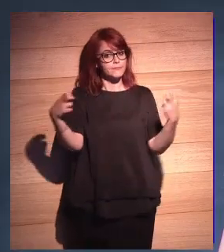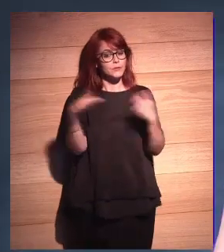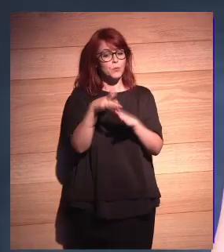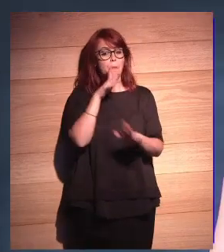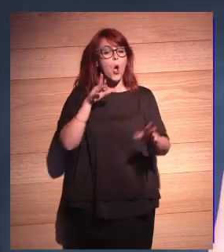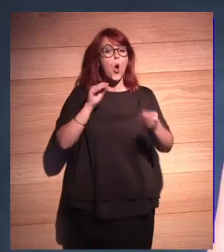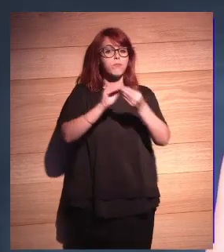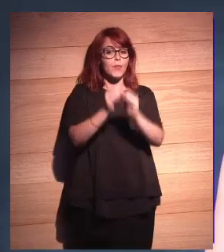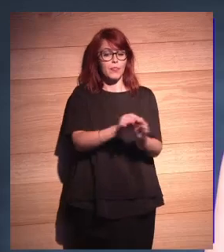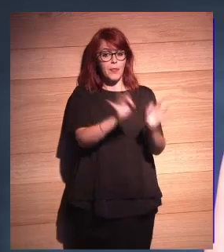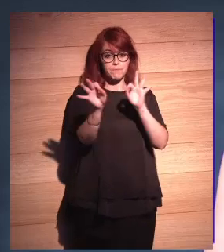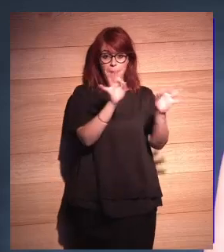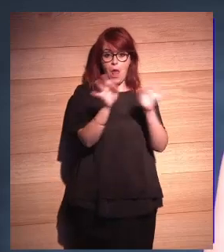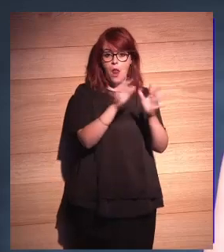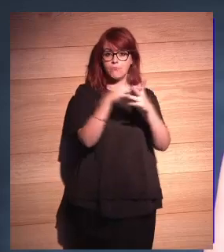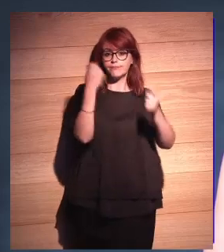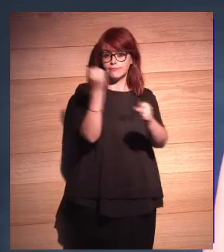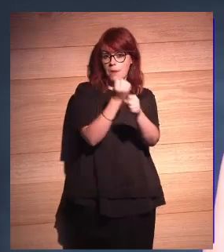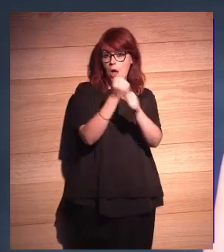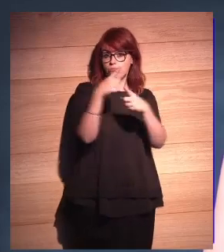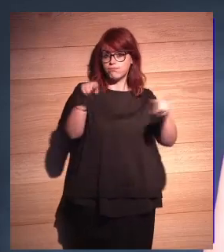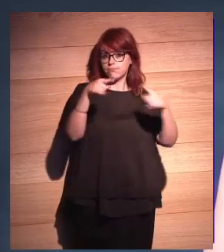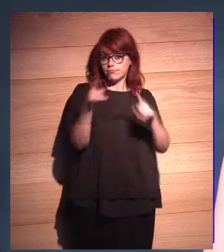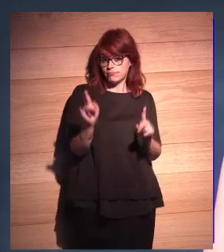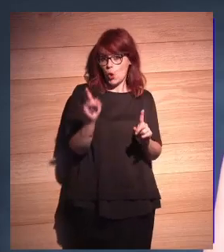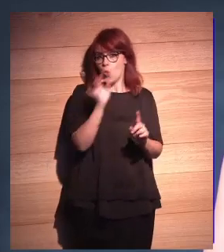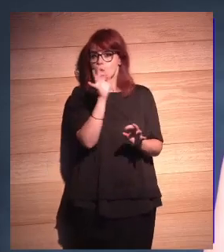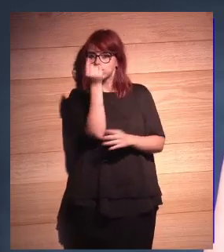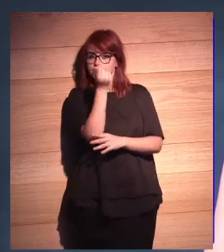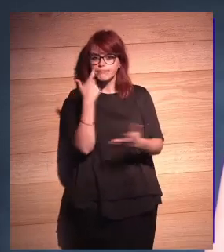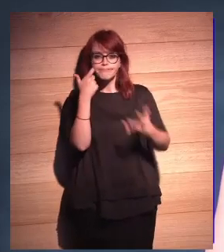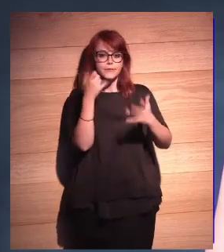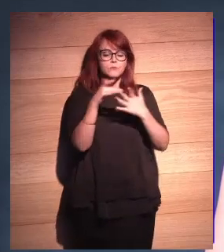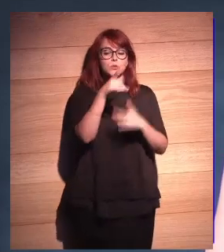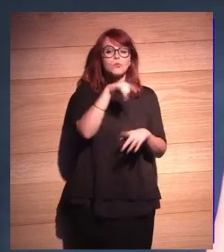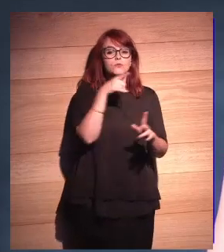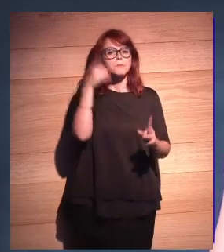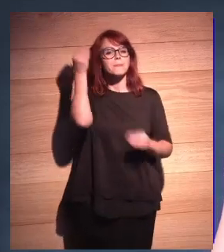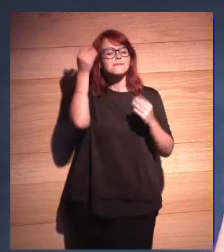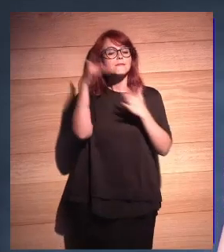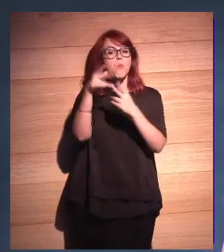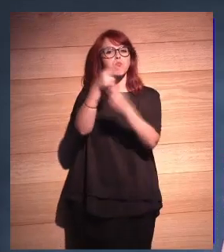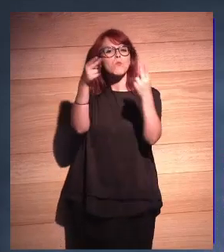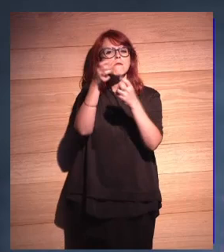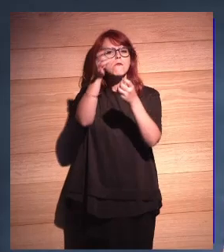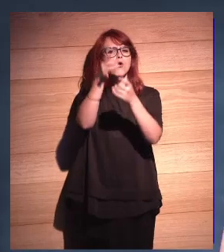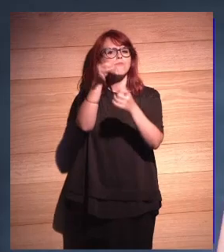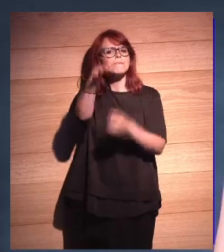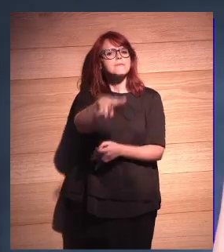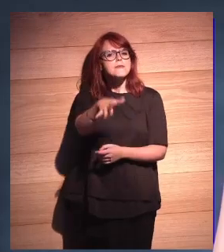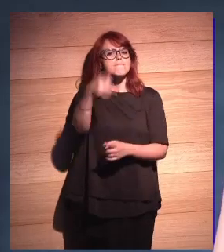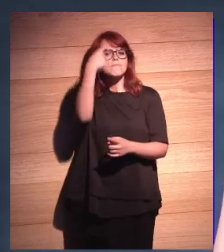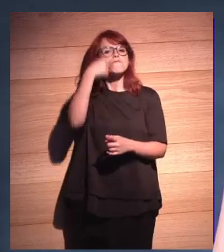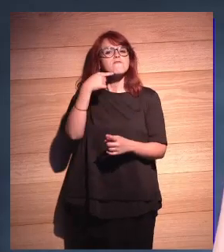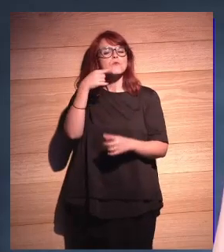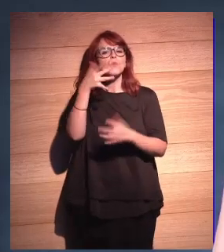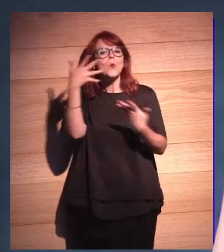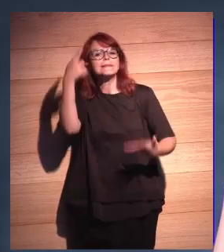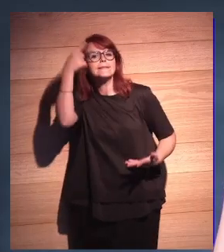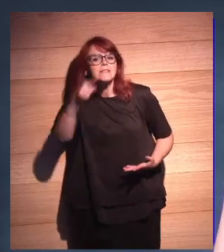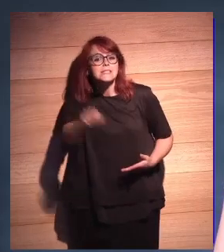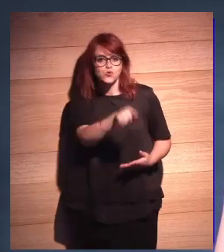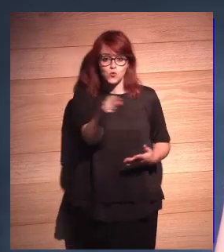disabilities. When you're considering the creation of a work of art, do you have in mind your target